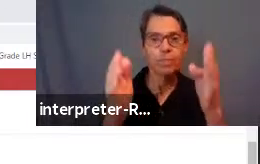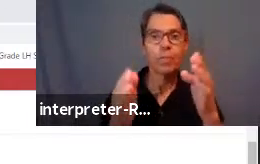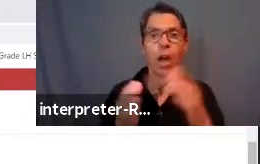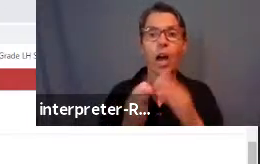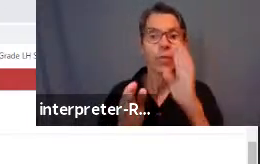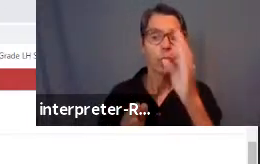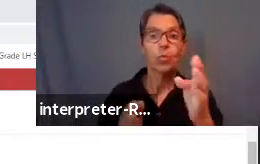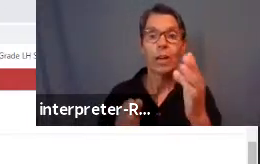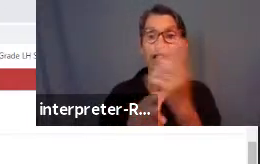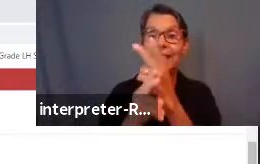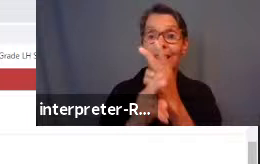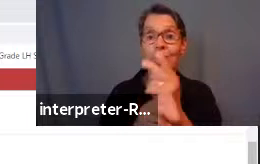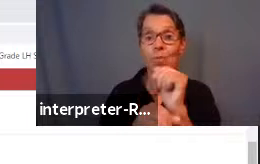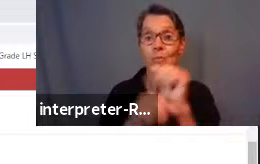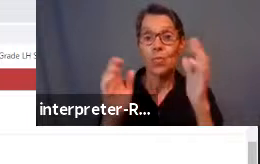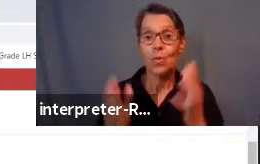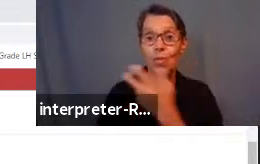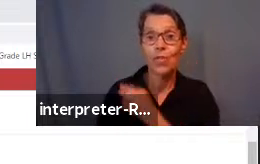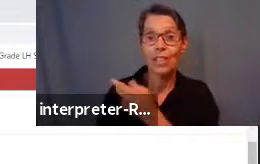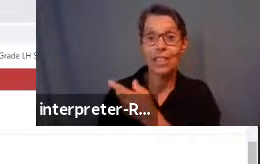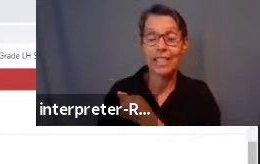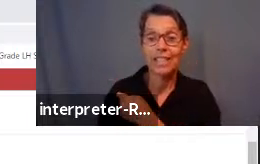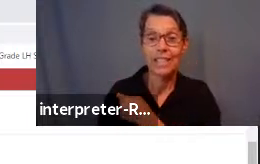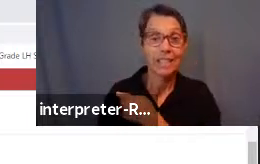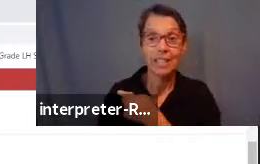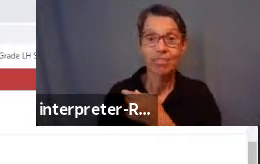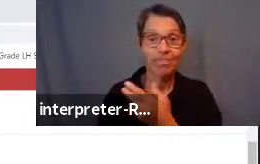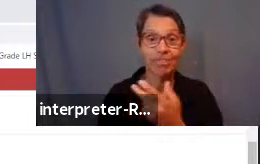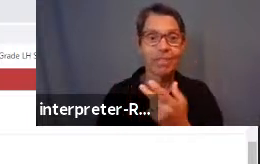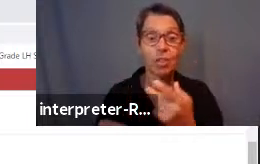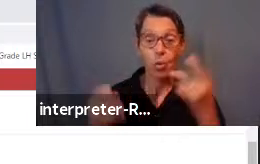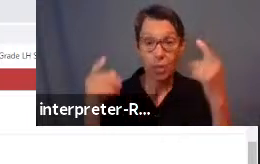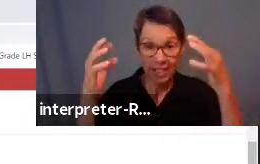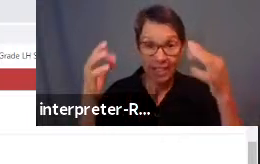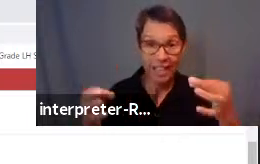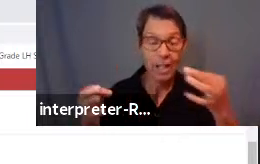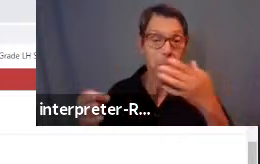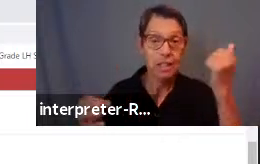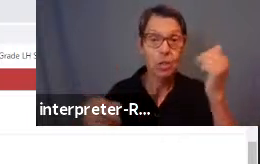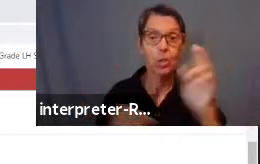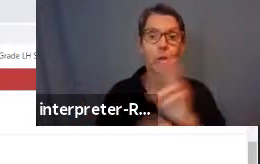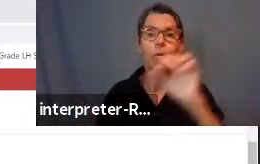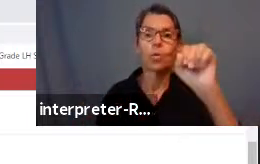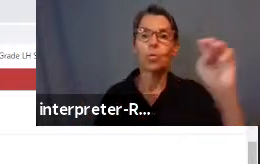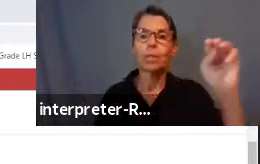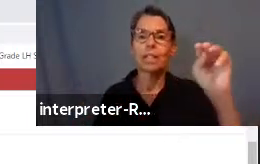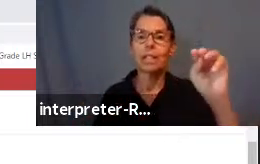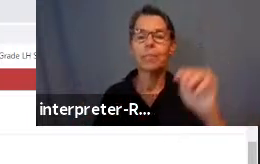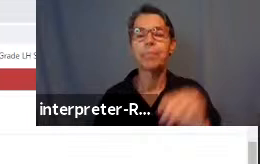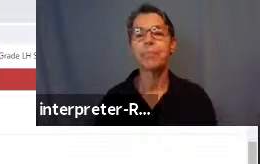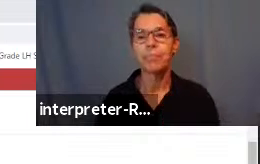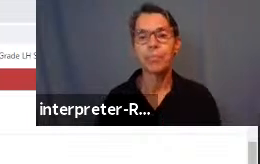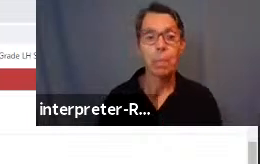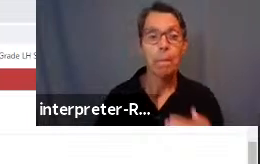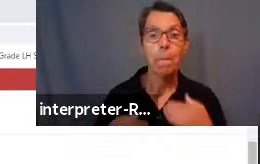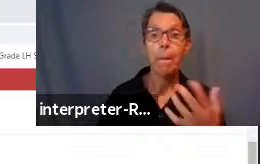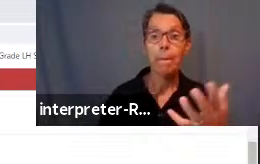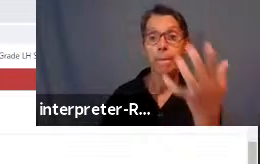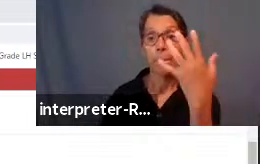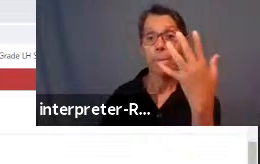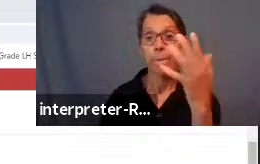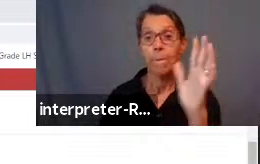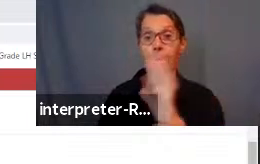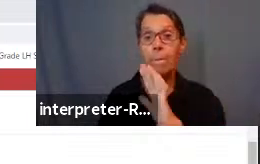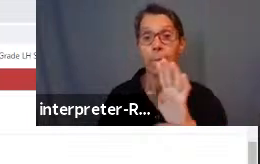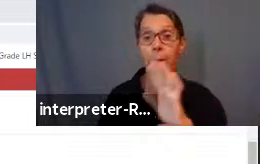but in the end, it was decided to try a social media campaign. And there are 5 videos, but we're just going to